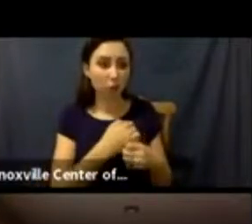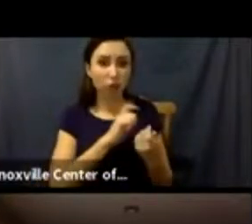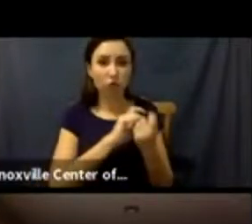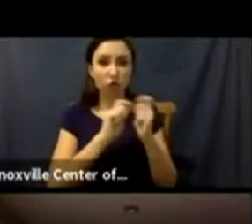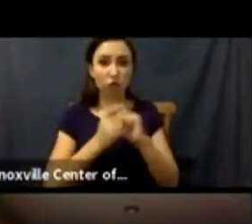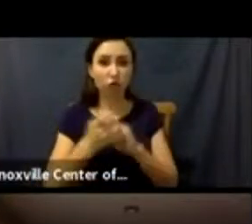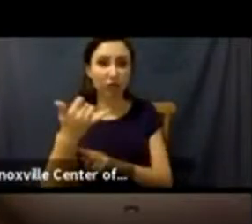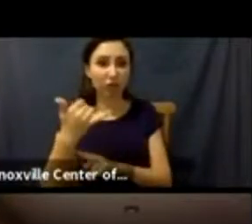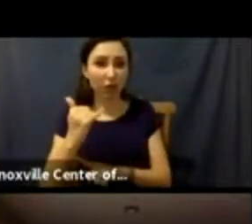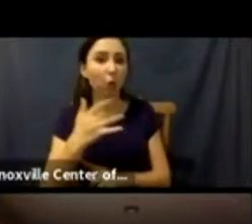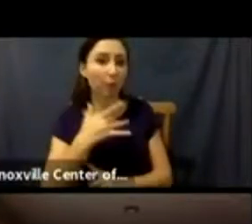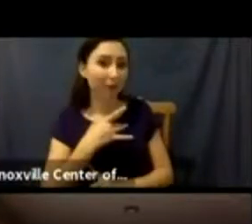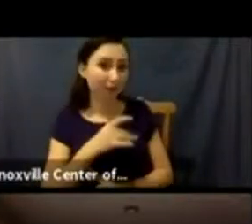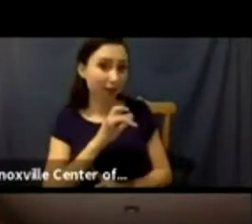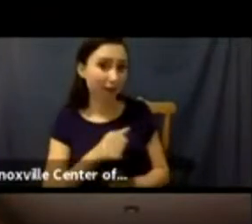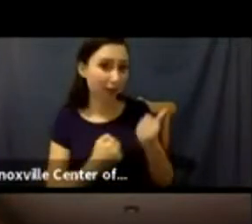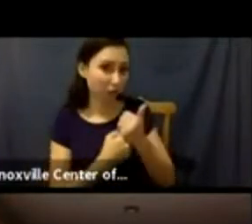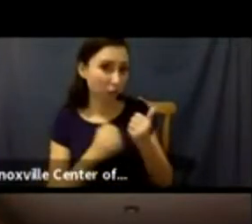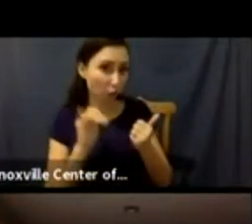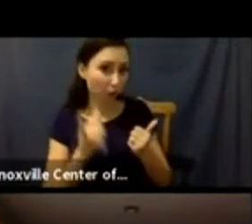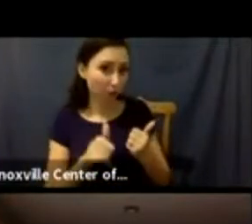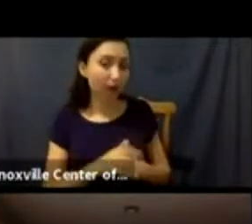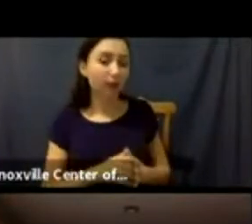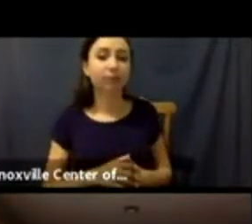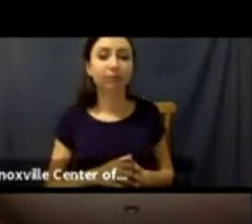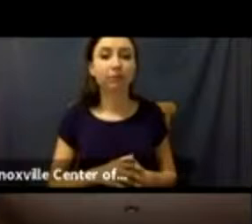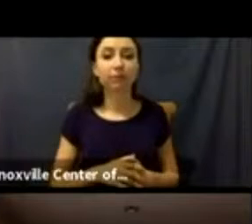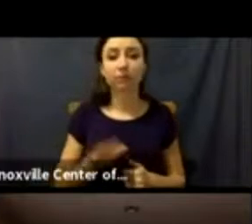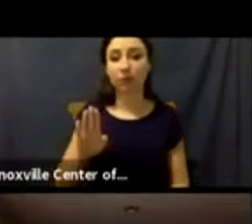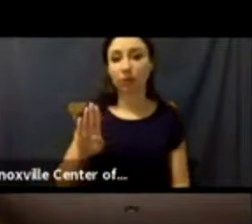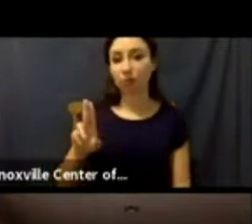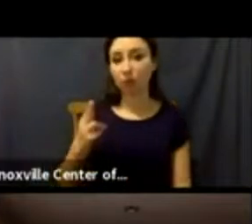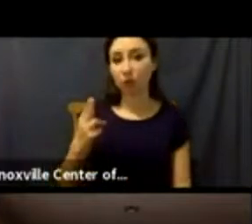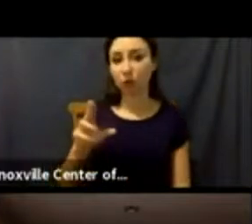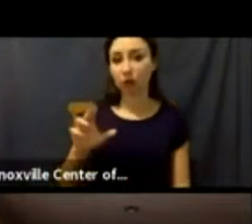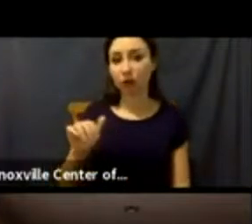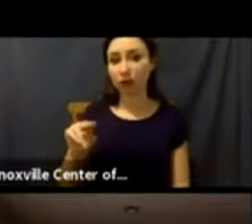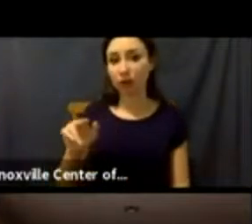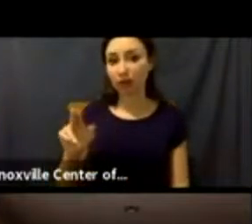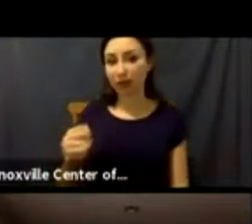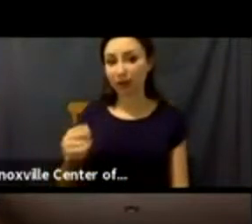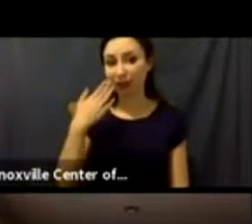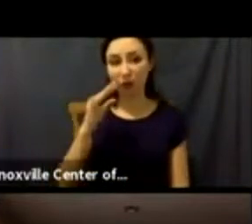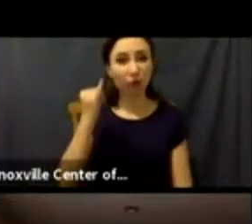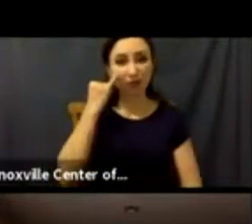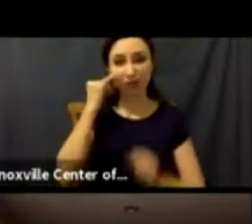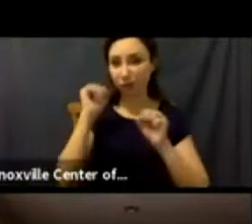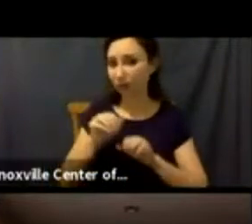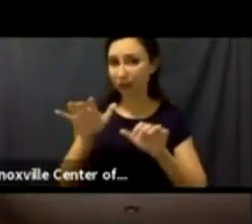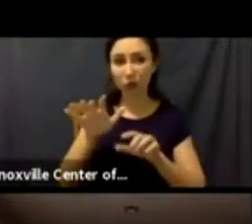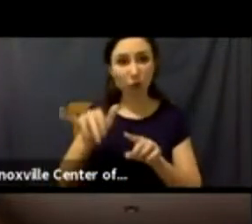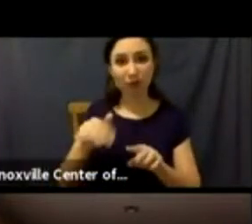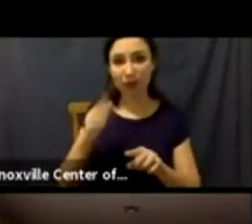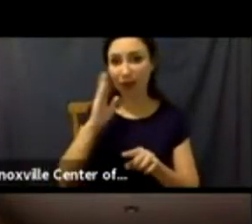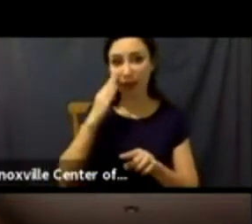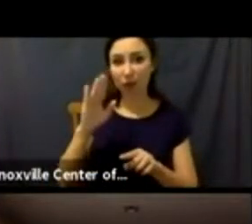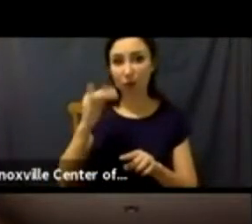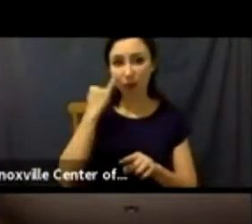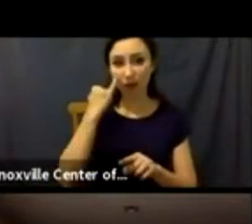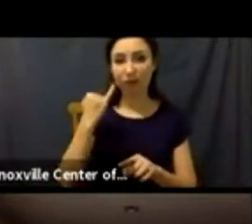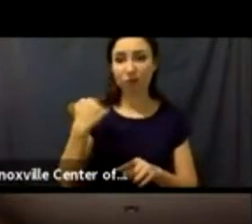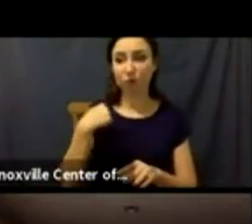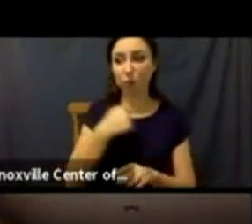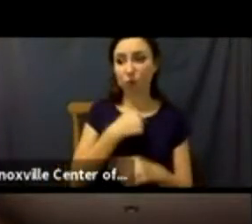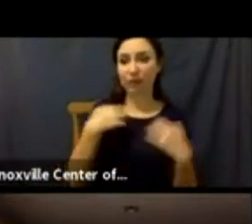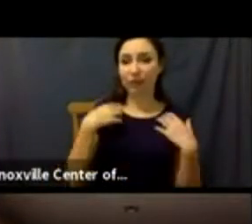and support that. I don't know that we can do that. I mean, I don't know that we, the health department, can do that, because